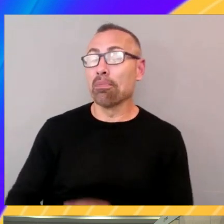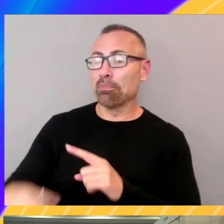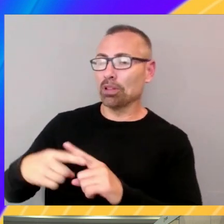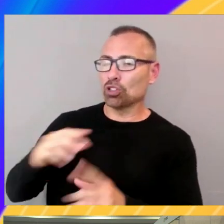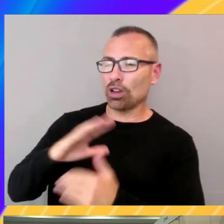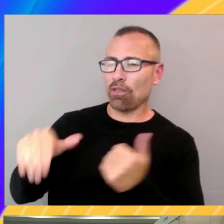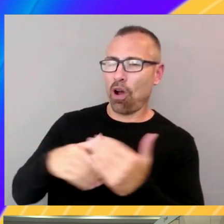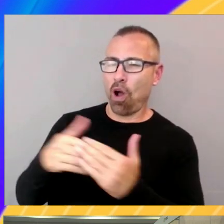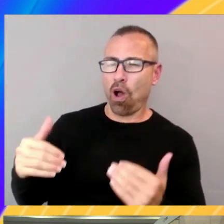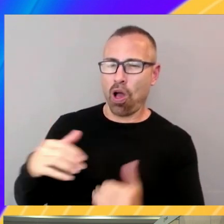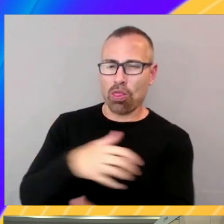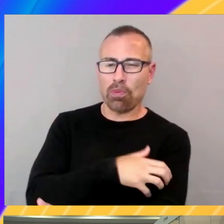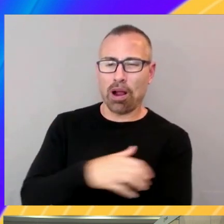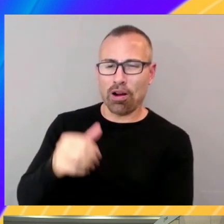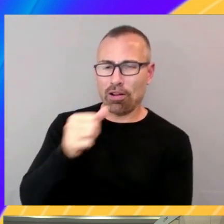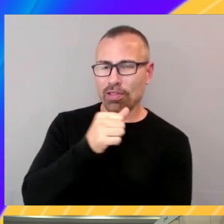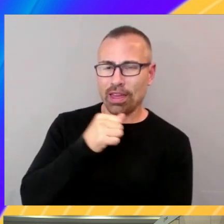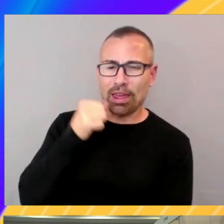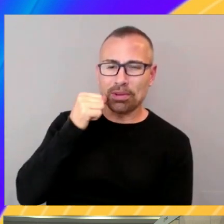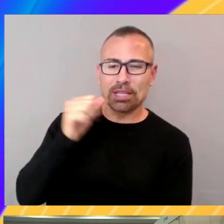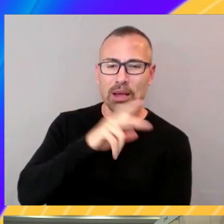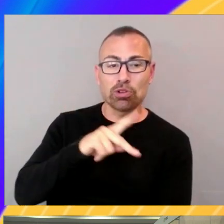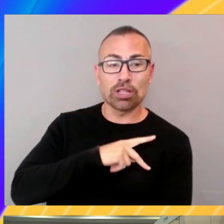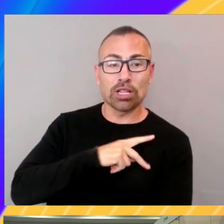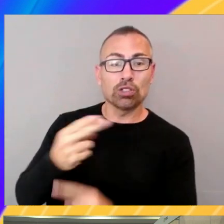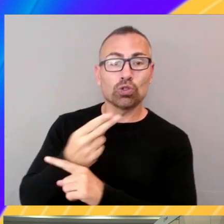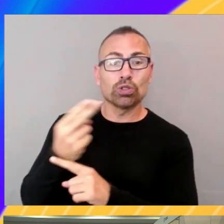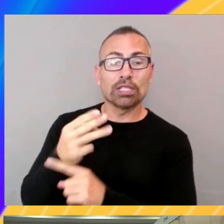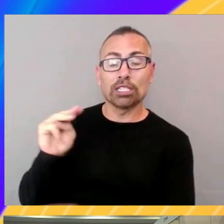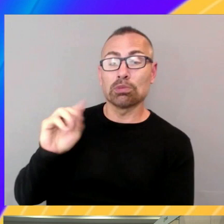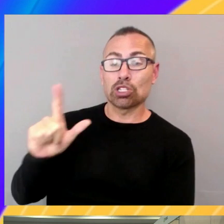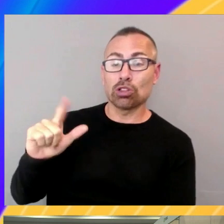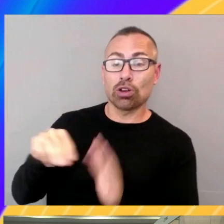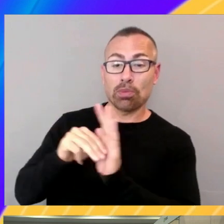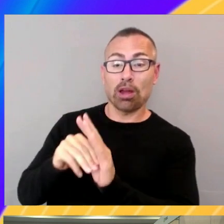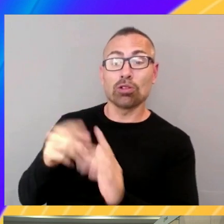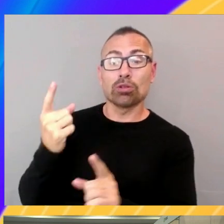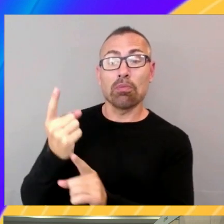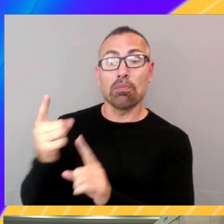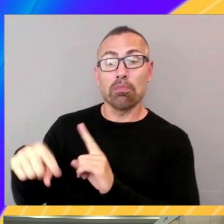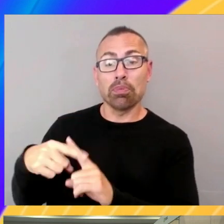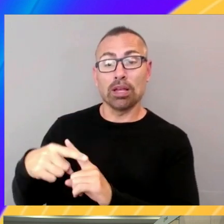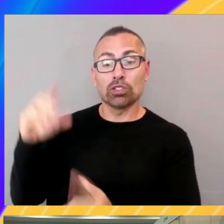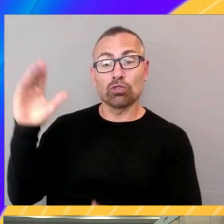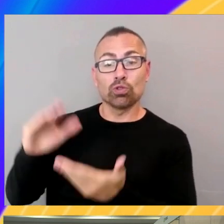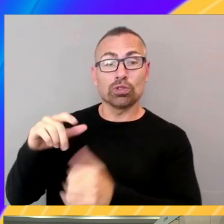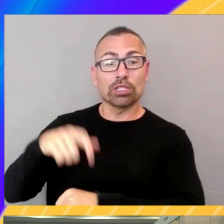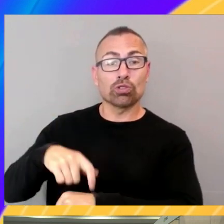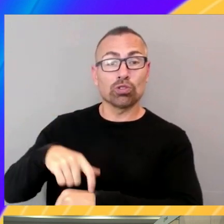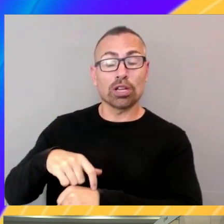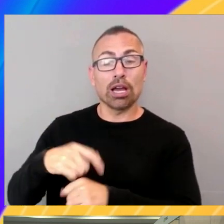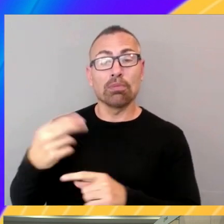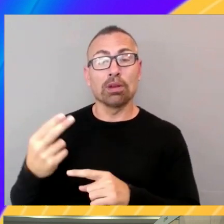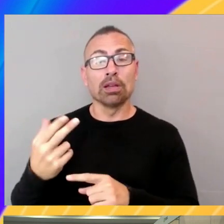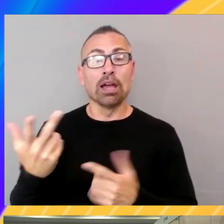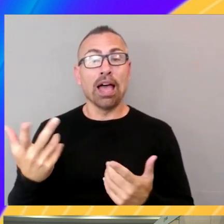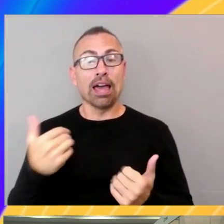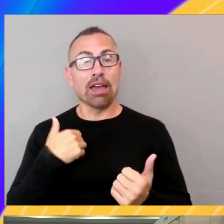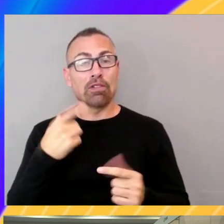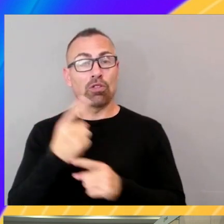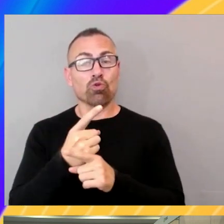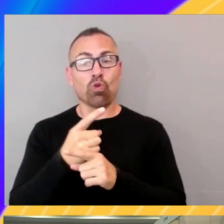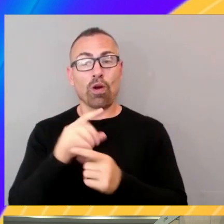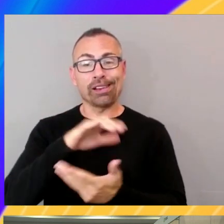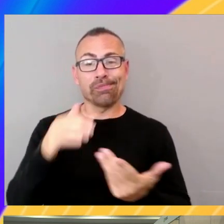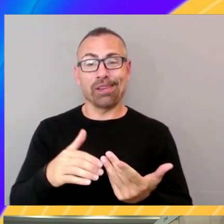machine learning models that you've created, and then also reducing your training time because you're using the right amount of data sets and the right amount of data sources.